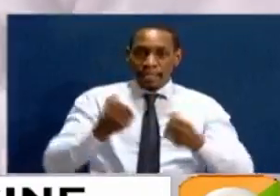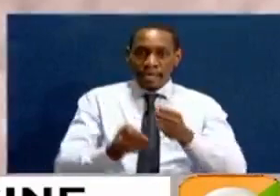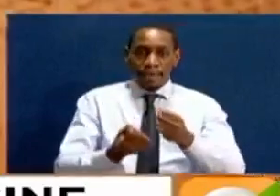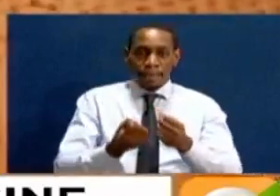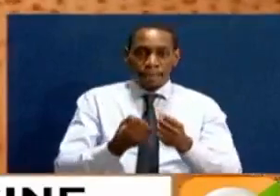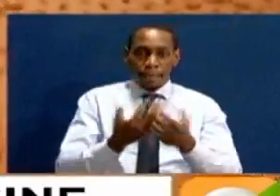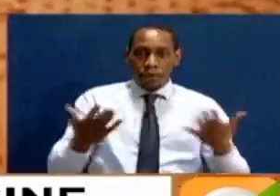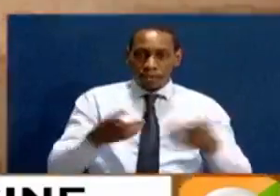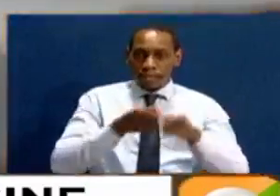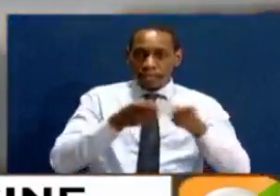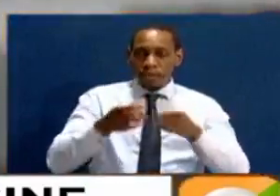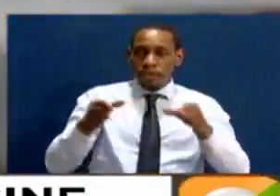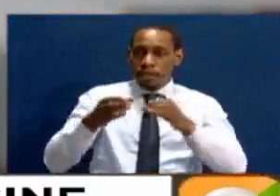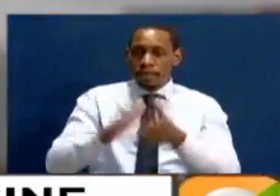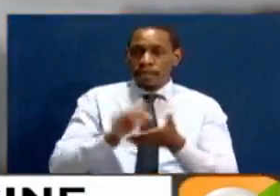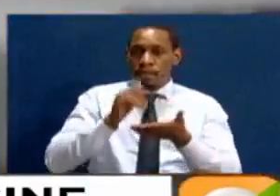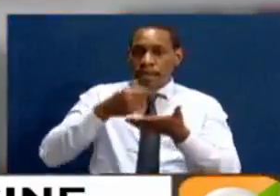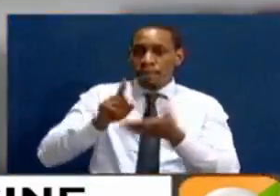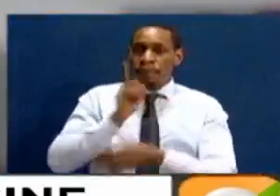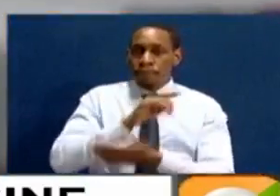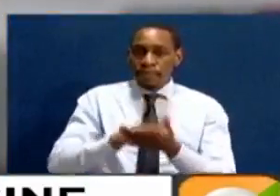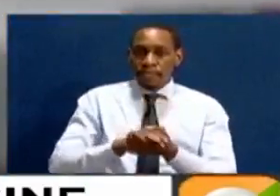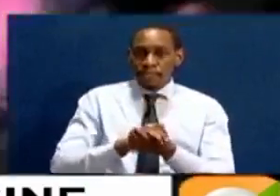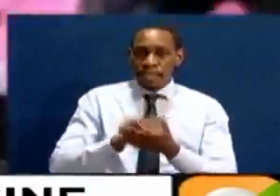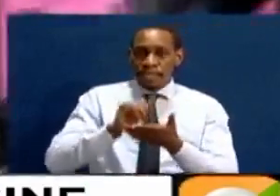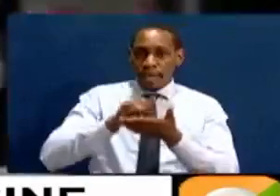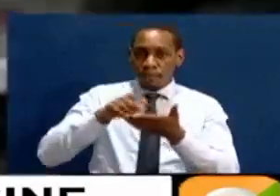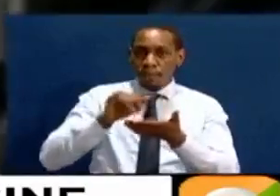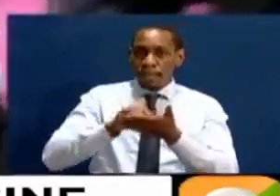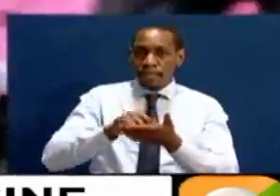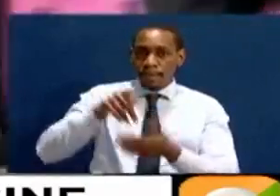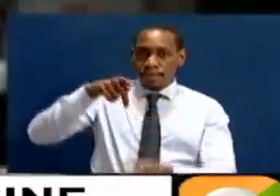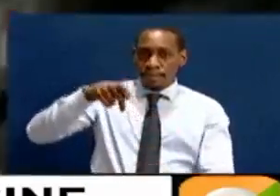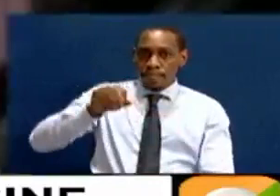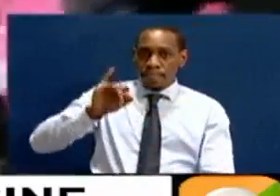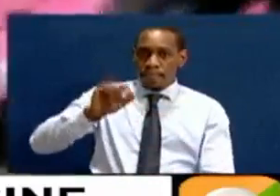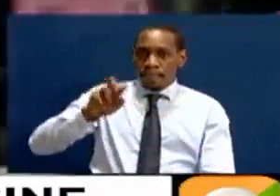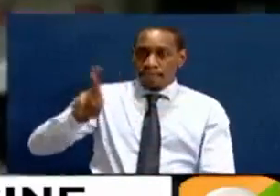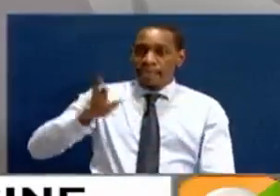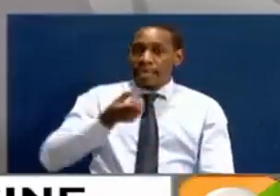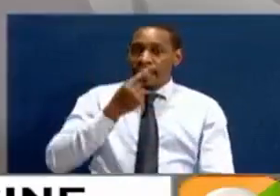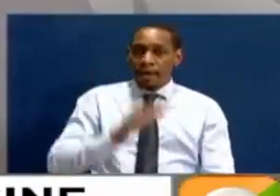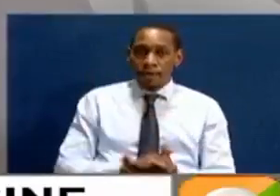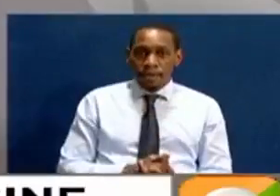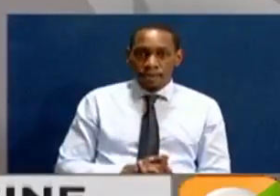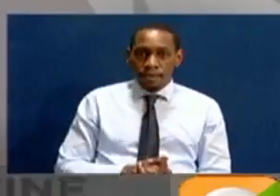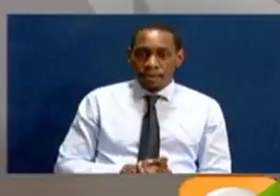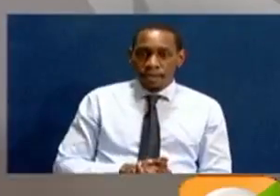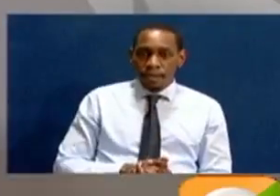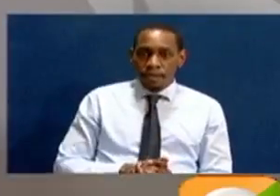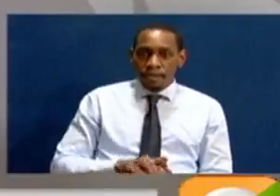Products Regulatory Agency has granted emergency use approval to the Pfizer-BioNTech vaccine. The